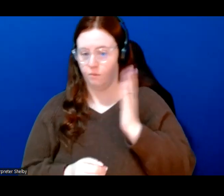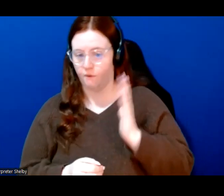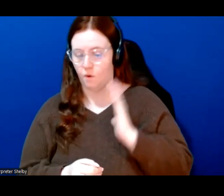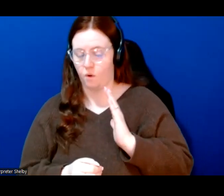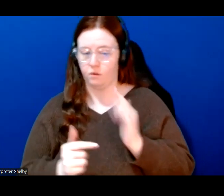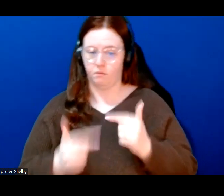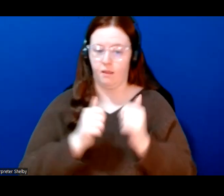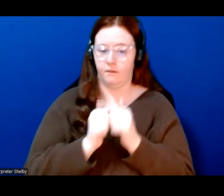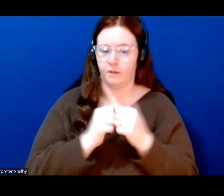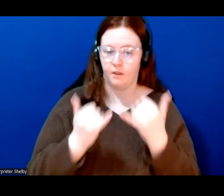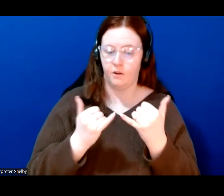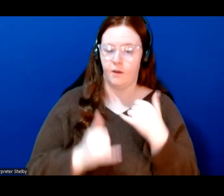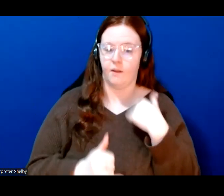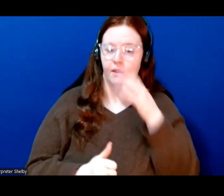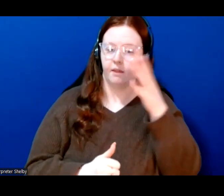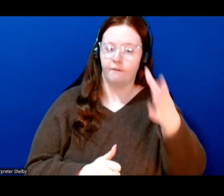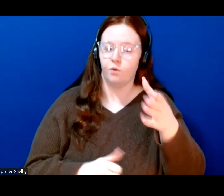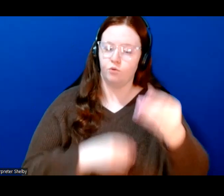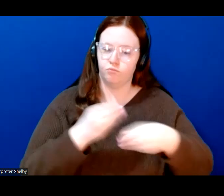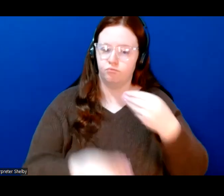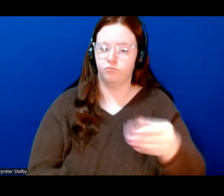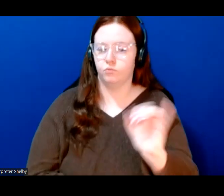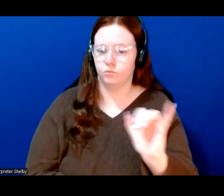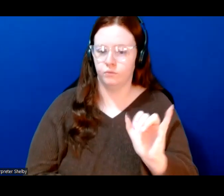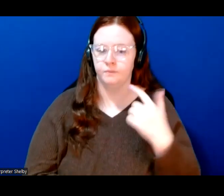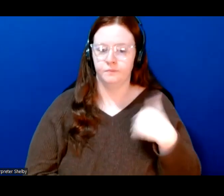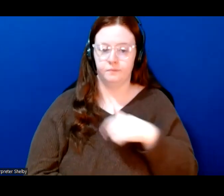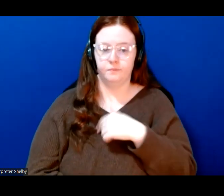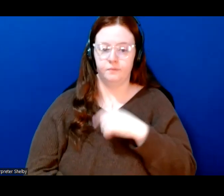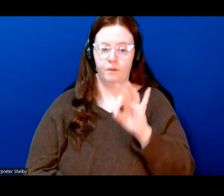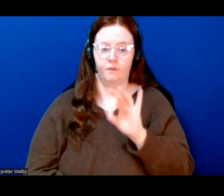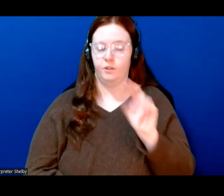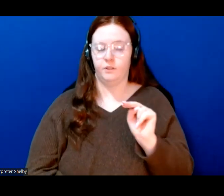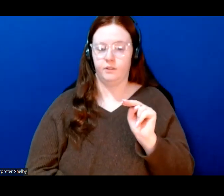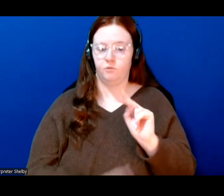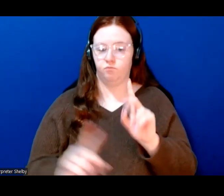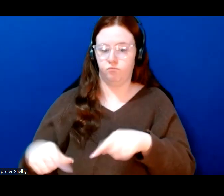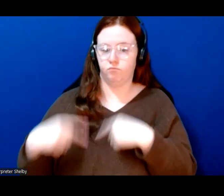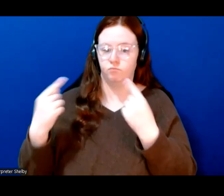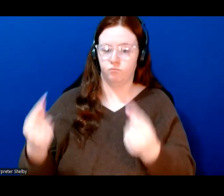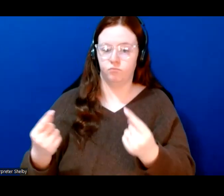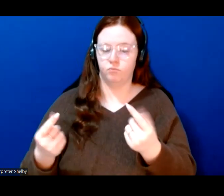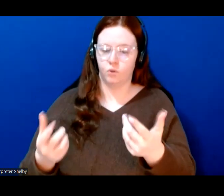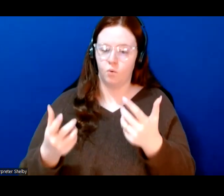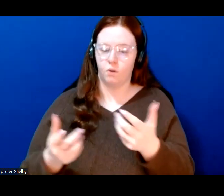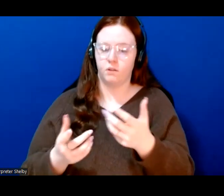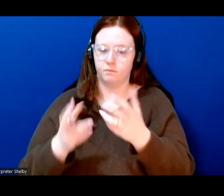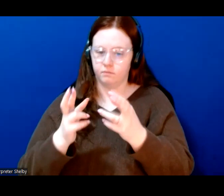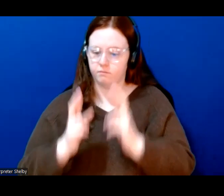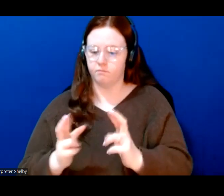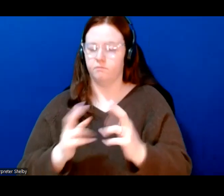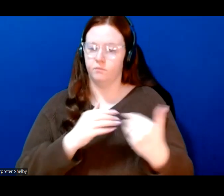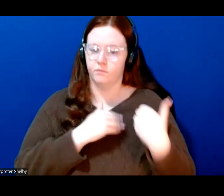7 generations to come. As First Peoples have done since time immemorial, we strive to be